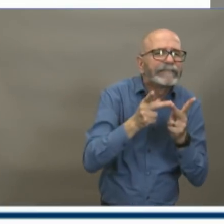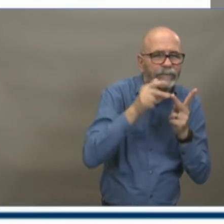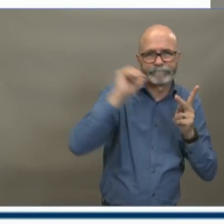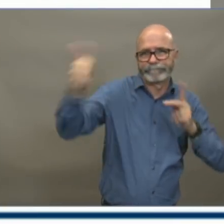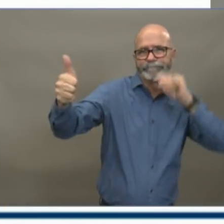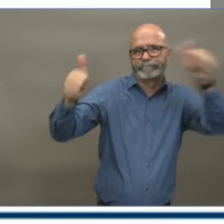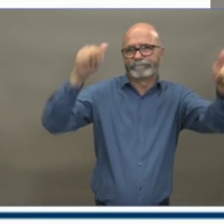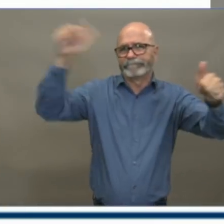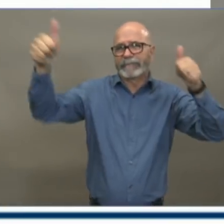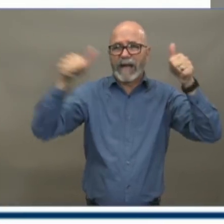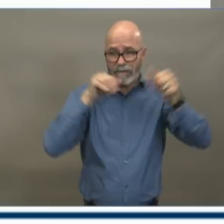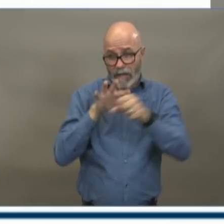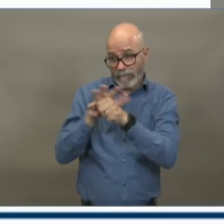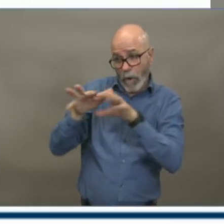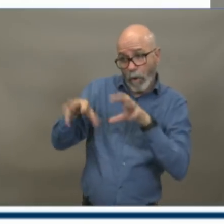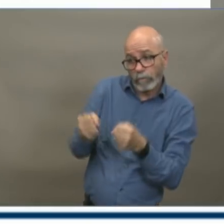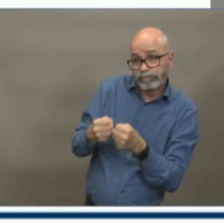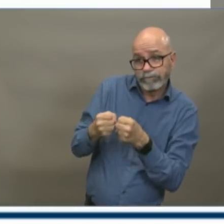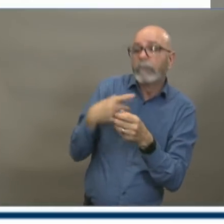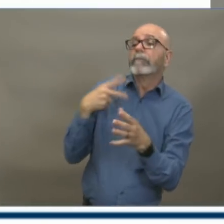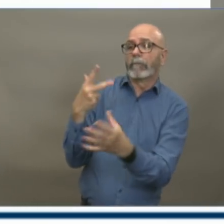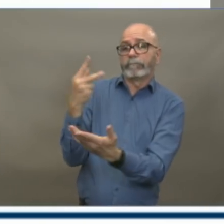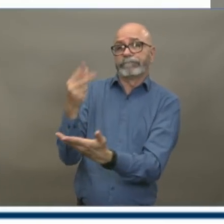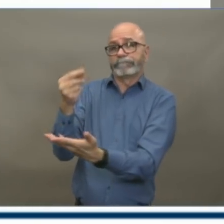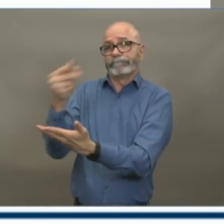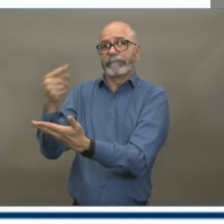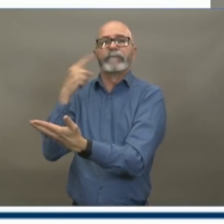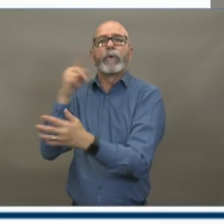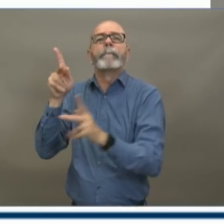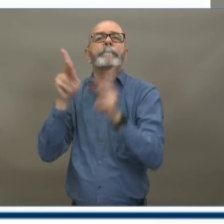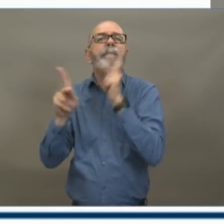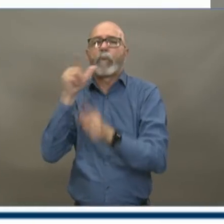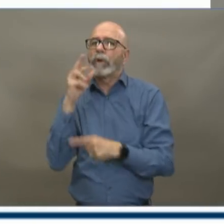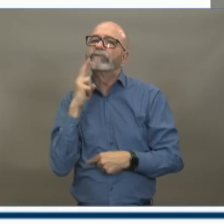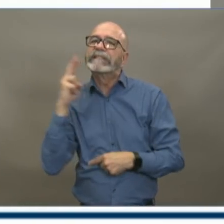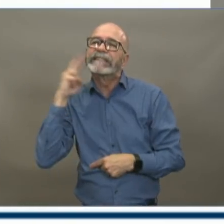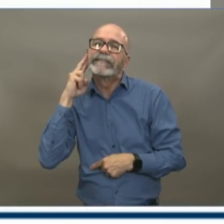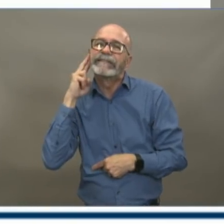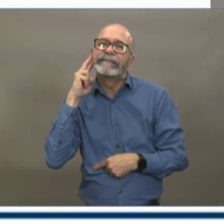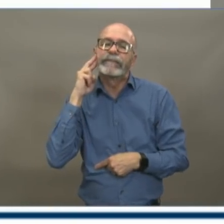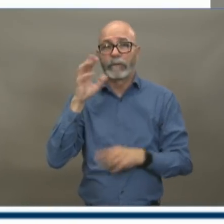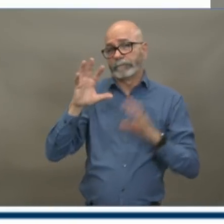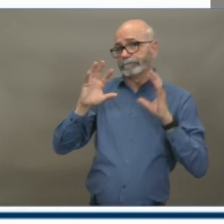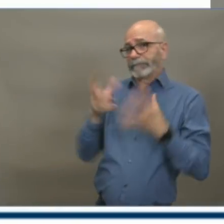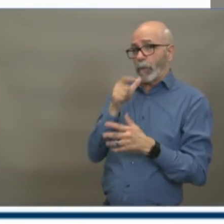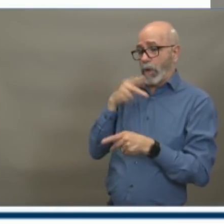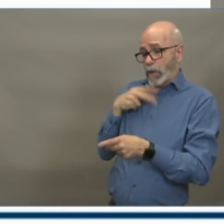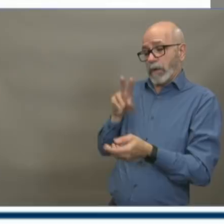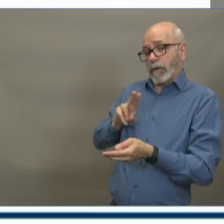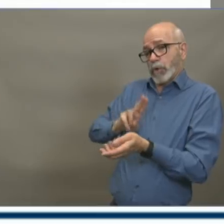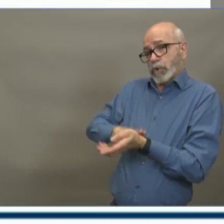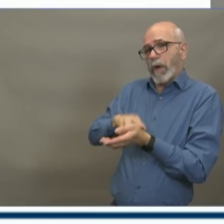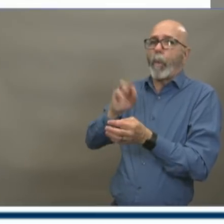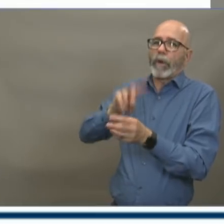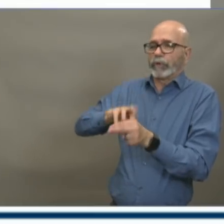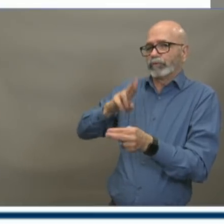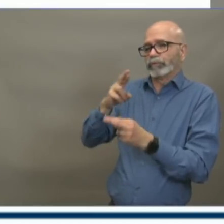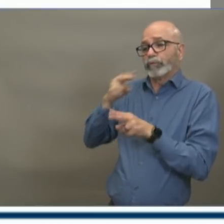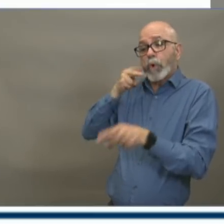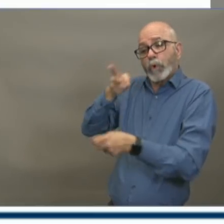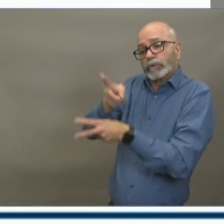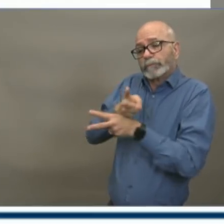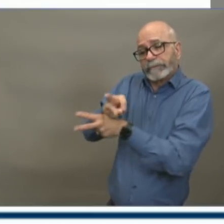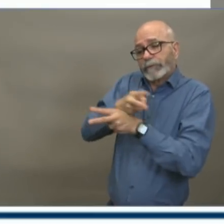of the appropriate vaccine for the residents and designated caregivers to be vaccinated on site at these long-term care